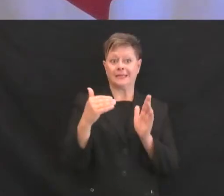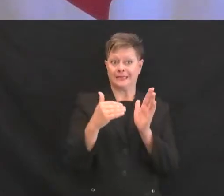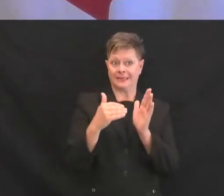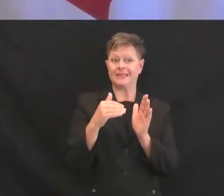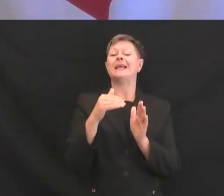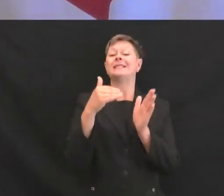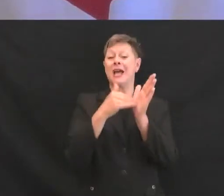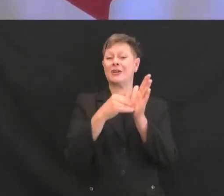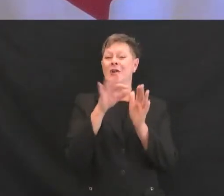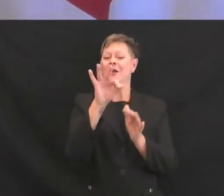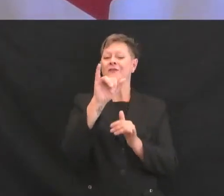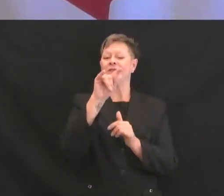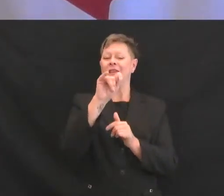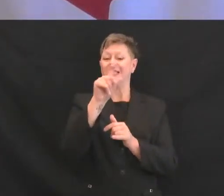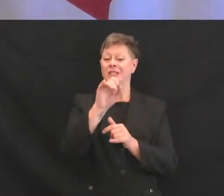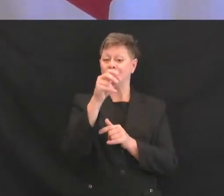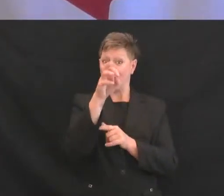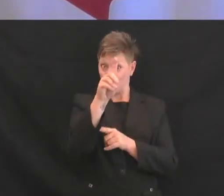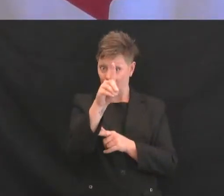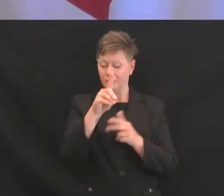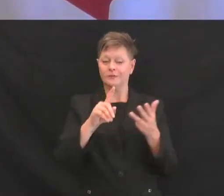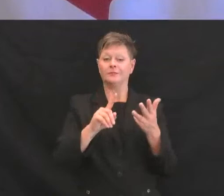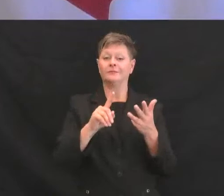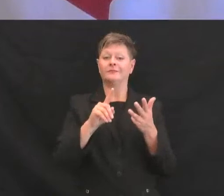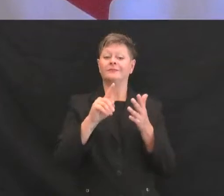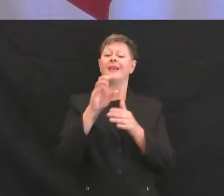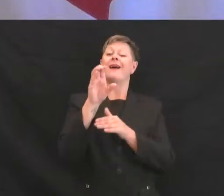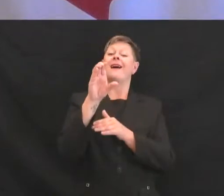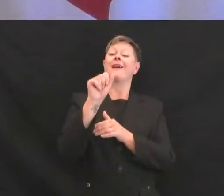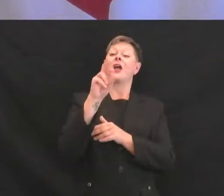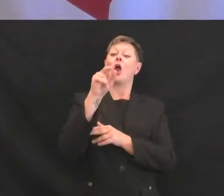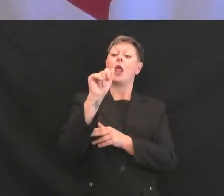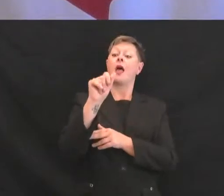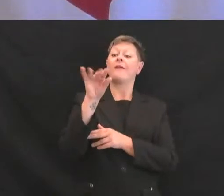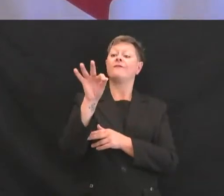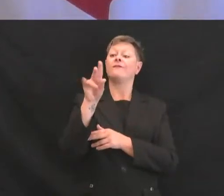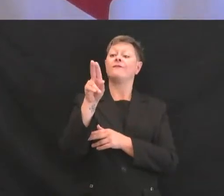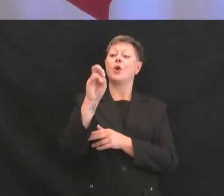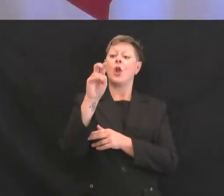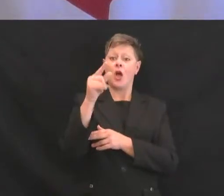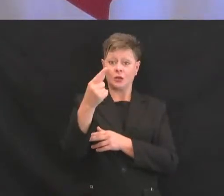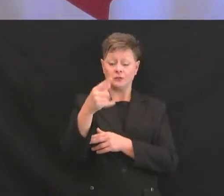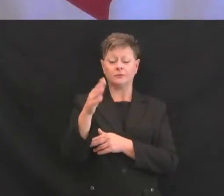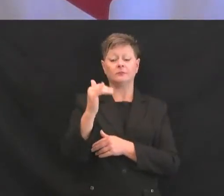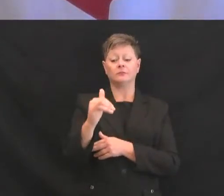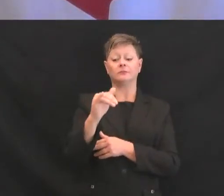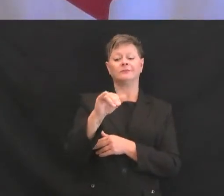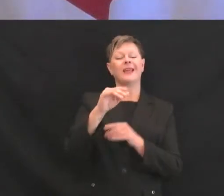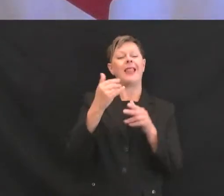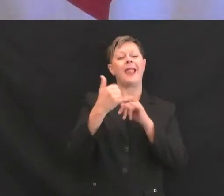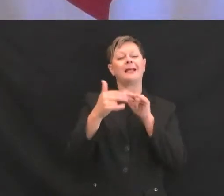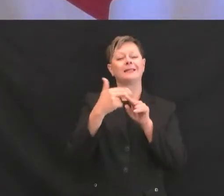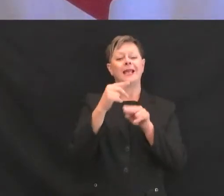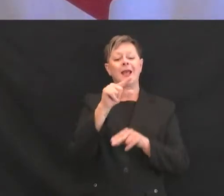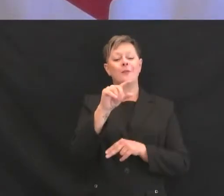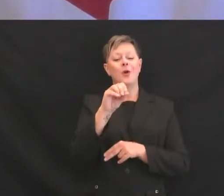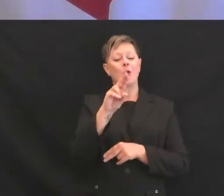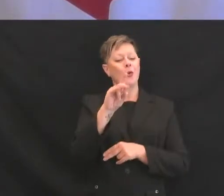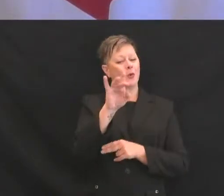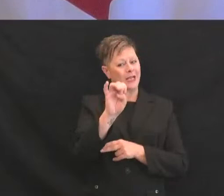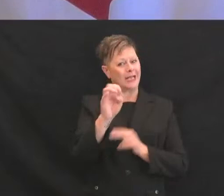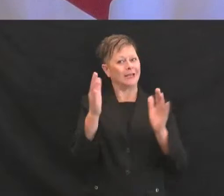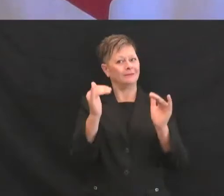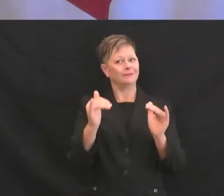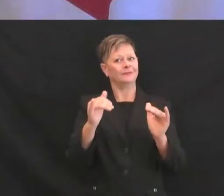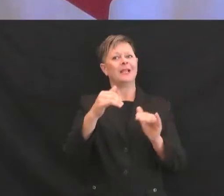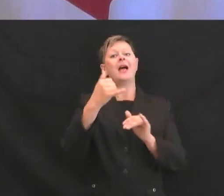Fitzgerald, Carla Emerson Furlong, Joseph D Gowdy, Dr. Proton Rahman, and